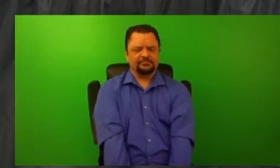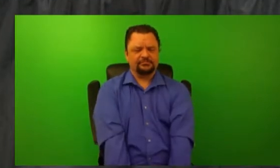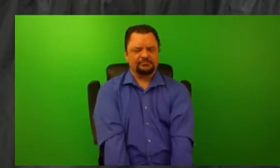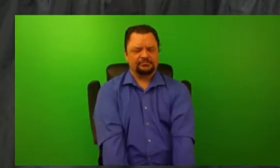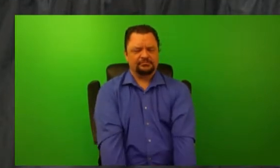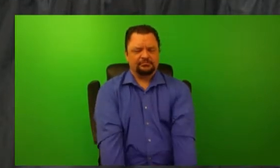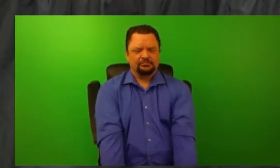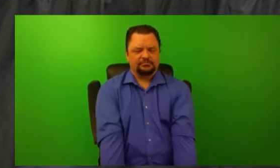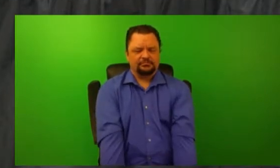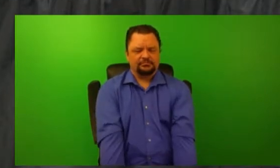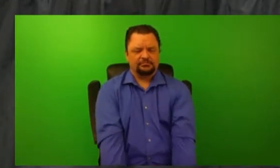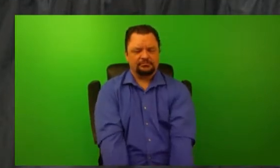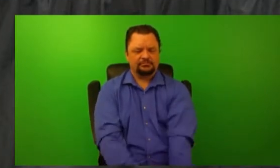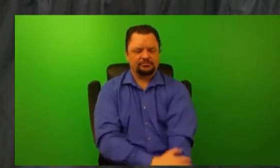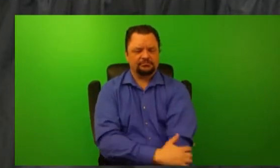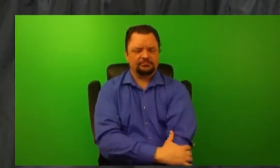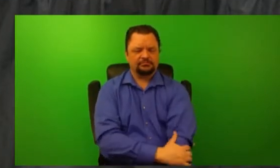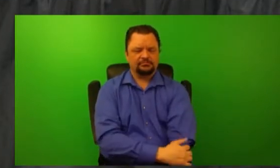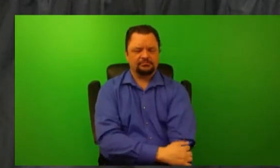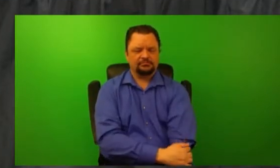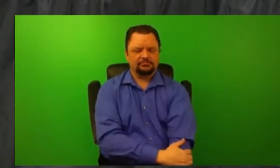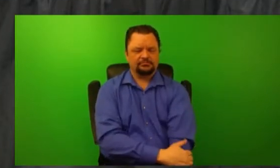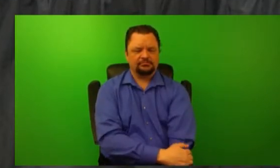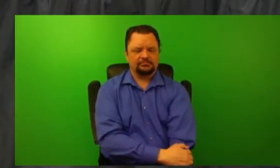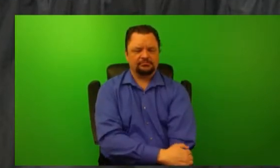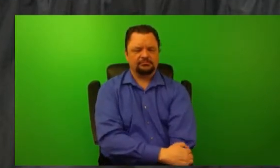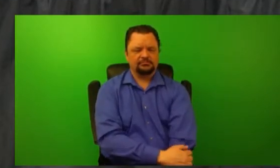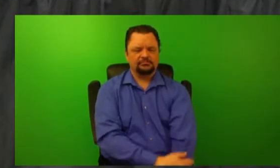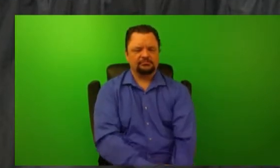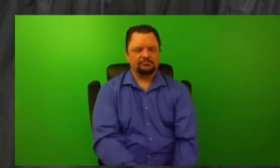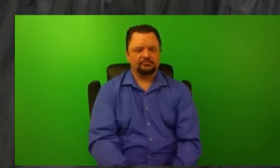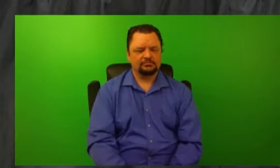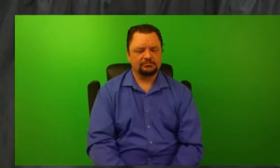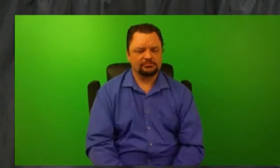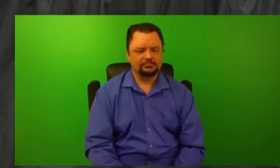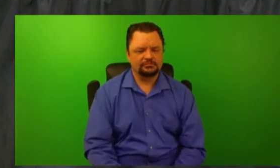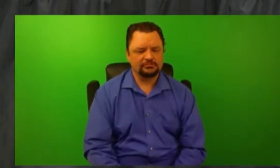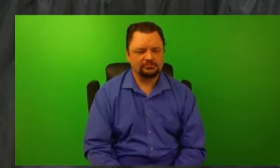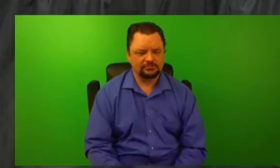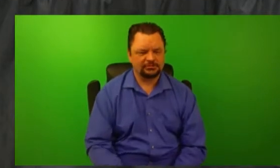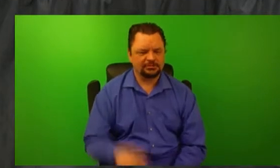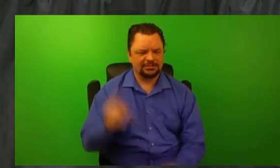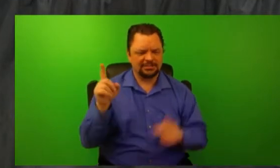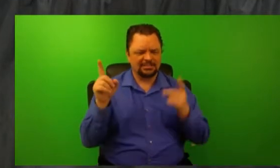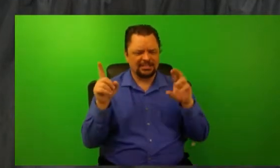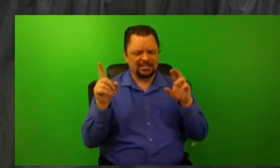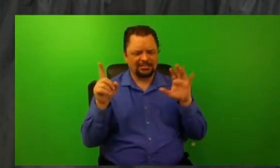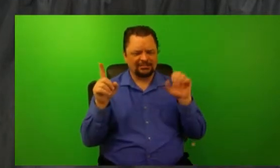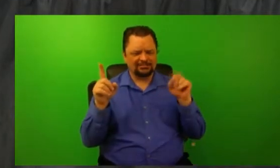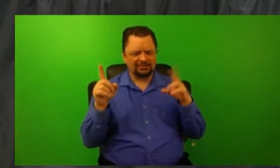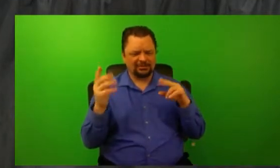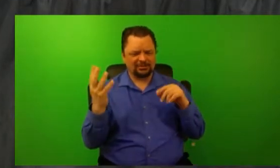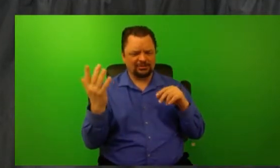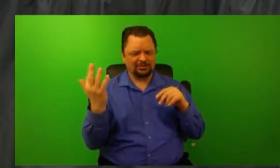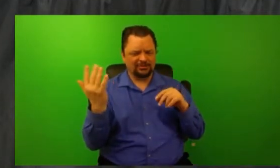I'll wait until the next meeting to be able to make that adjustment because I don't see a camera up here.